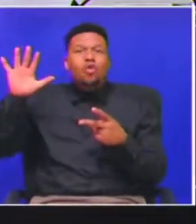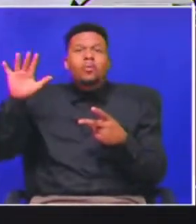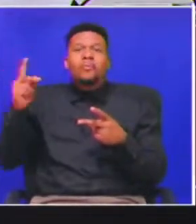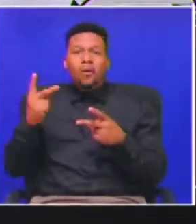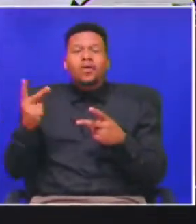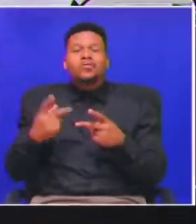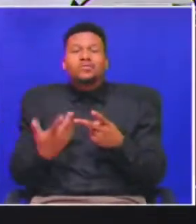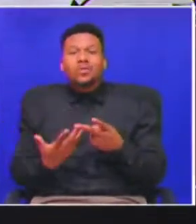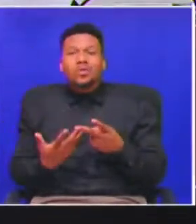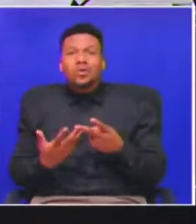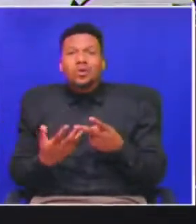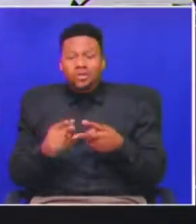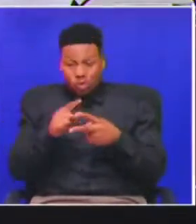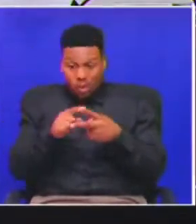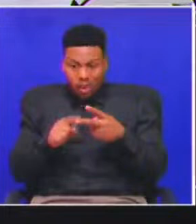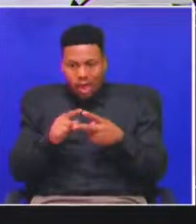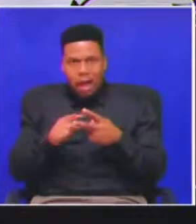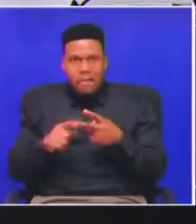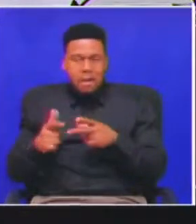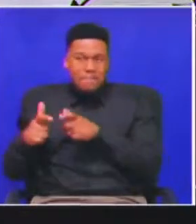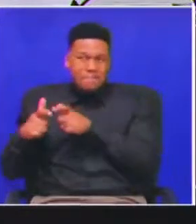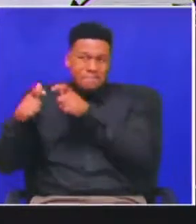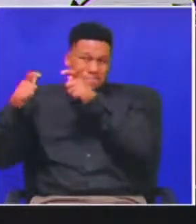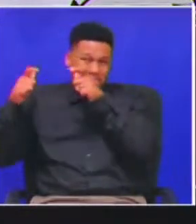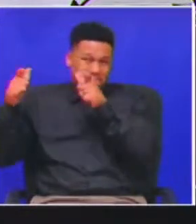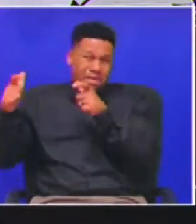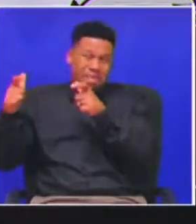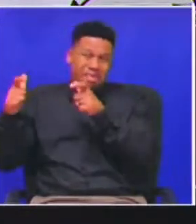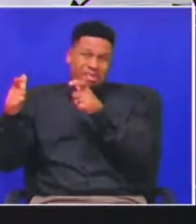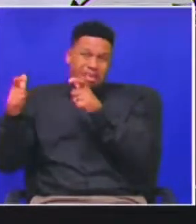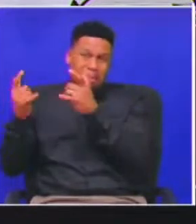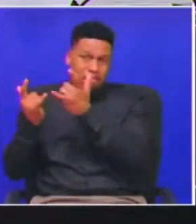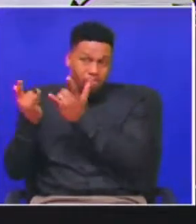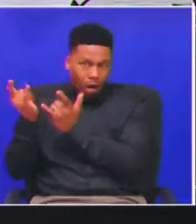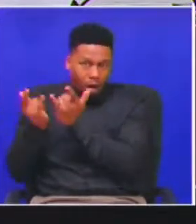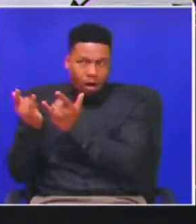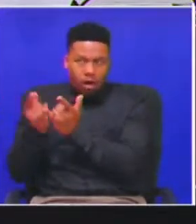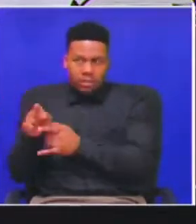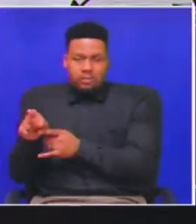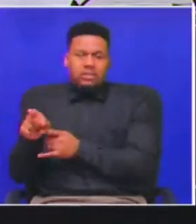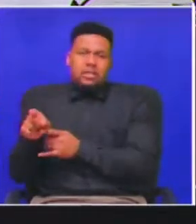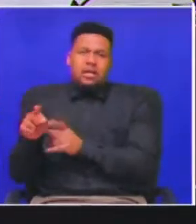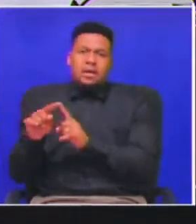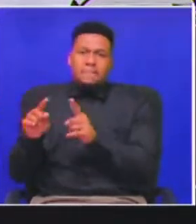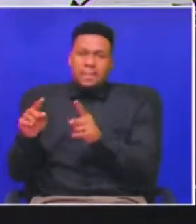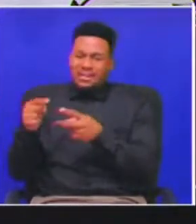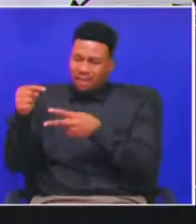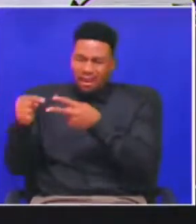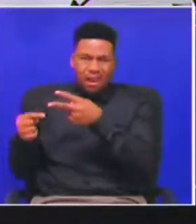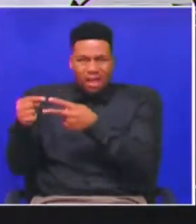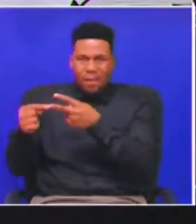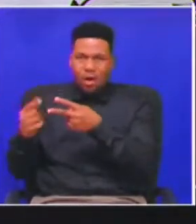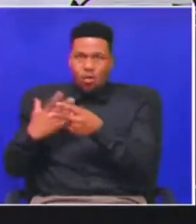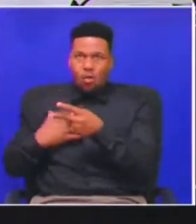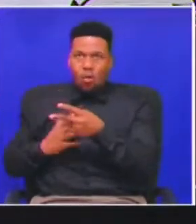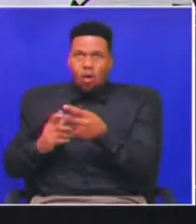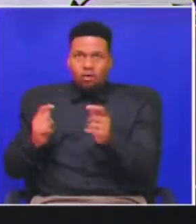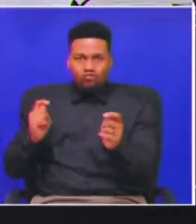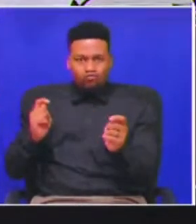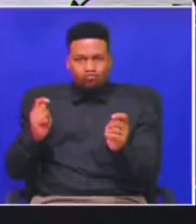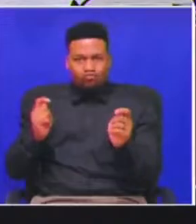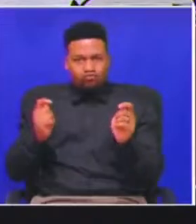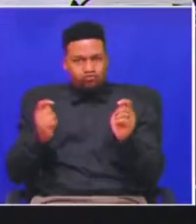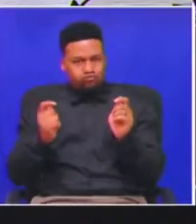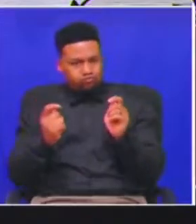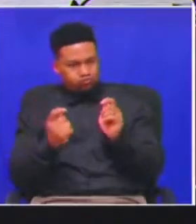we have tended to focus on them, but they also want to turn and diversify as we now